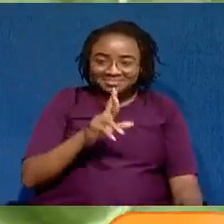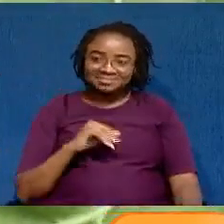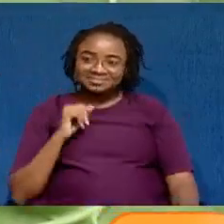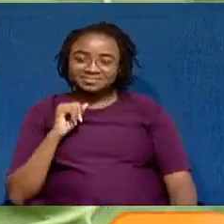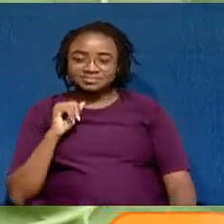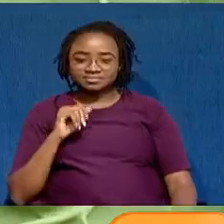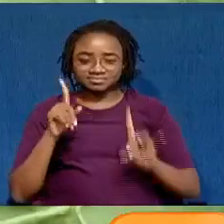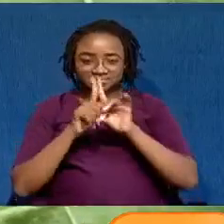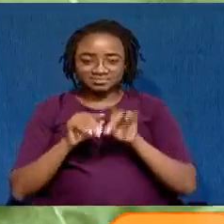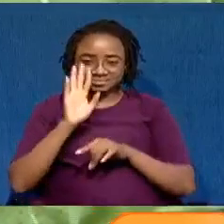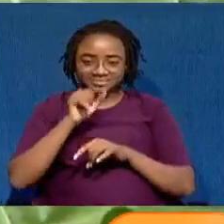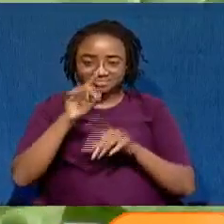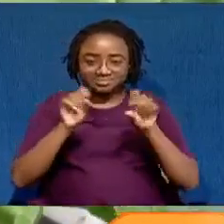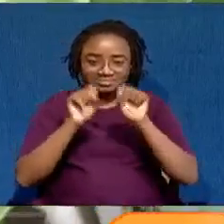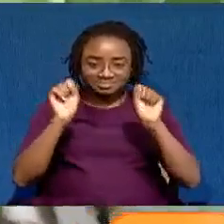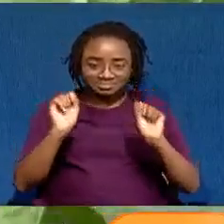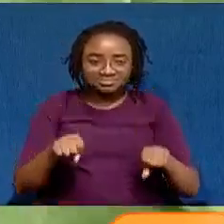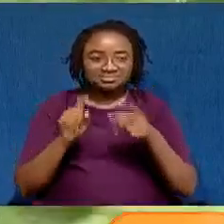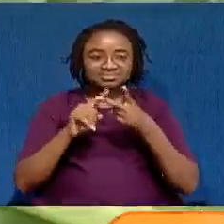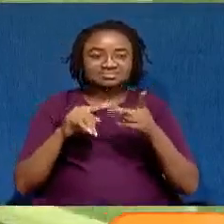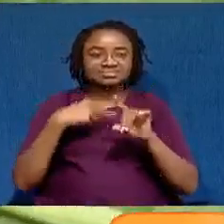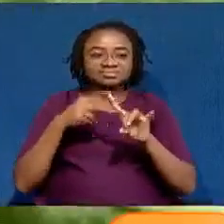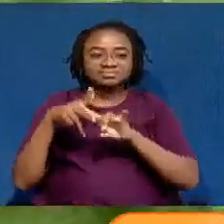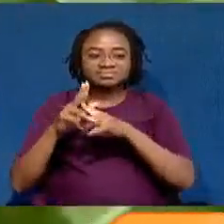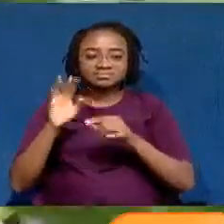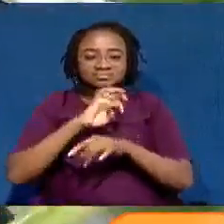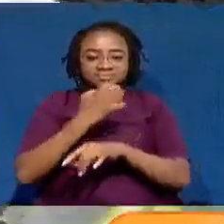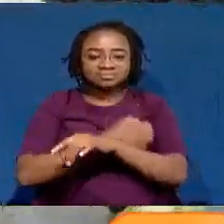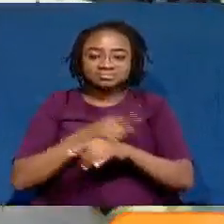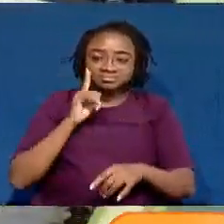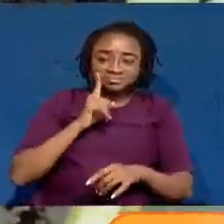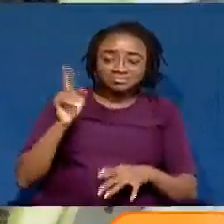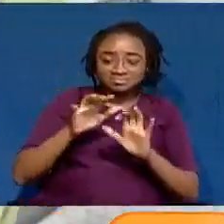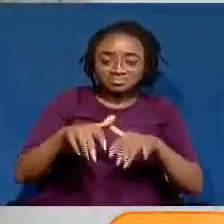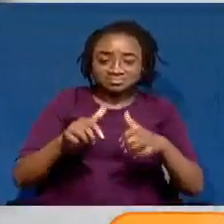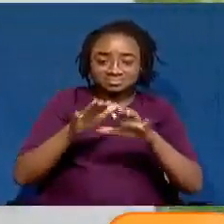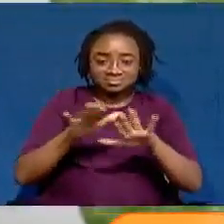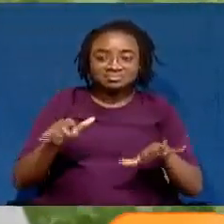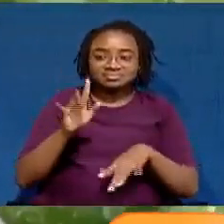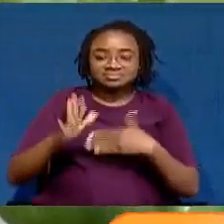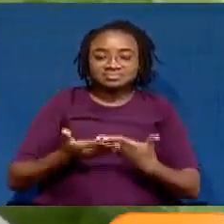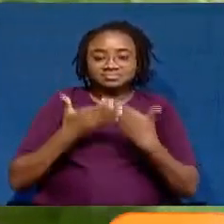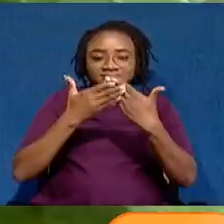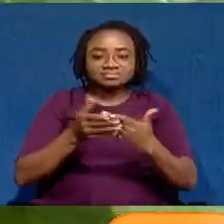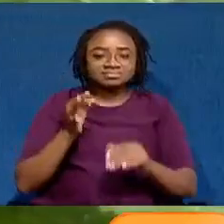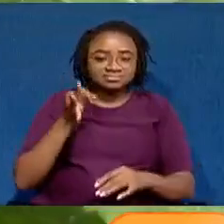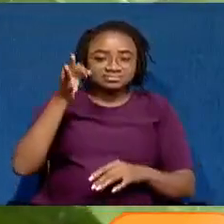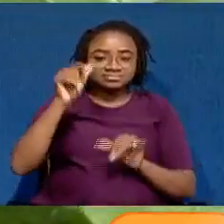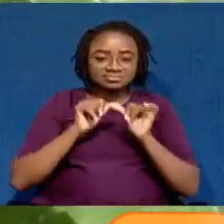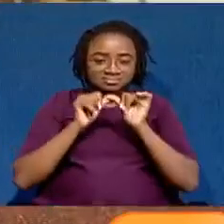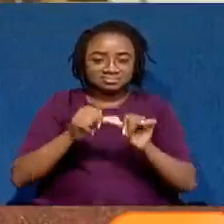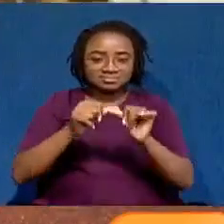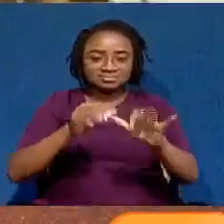With automation and renewable energy, Monica's integrated farm offers a glimpse into the future of